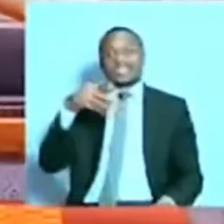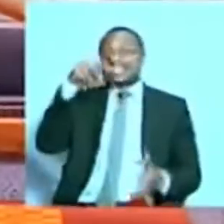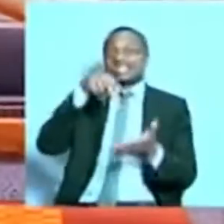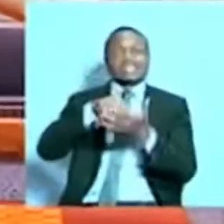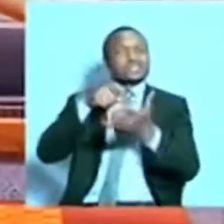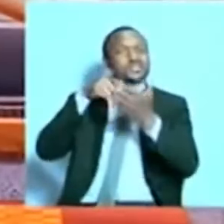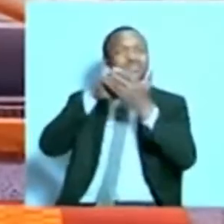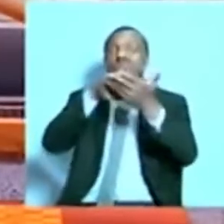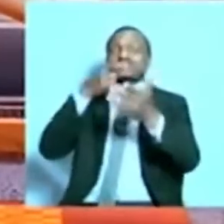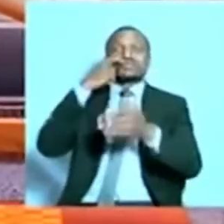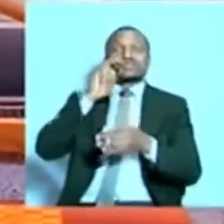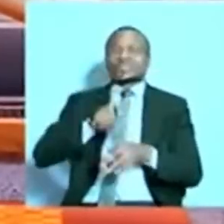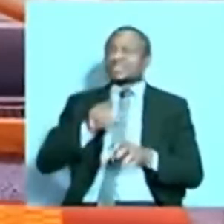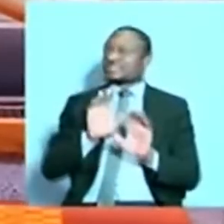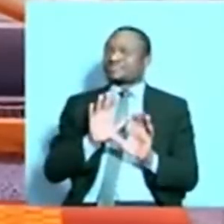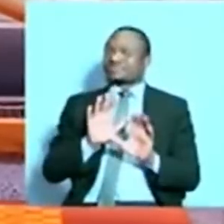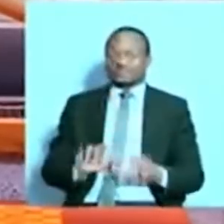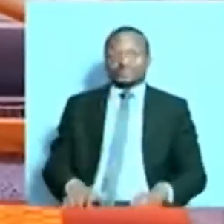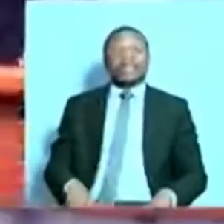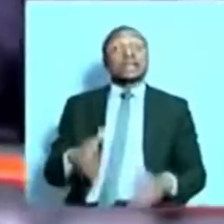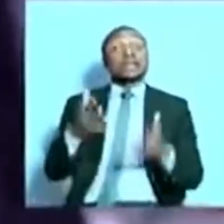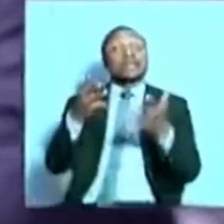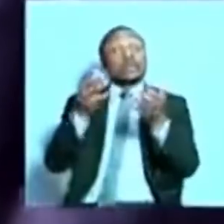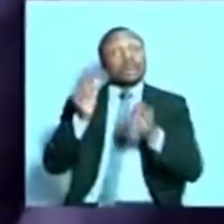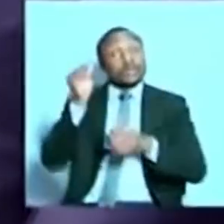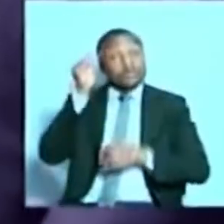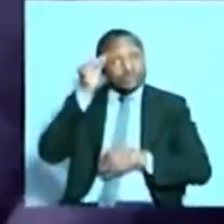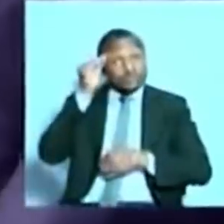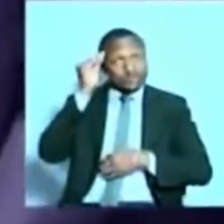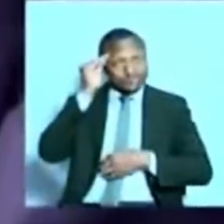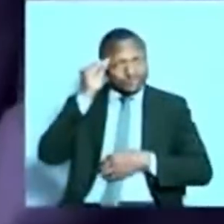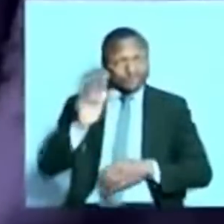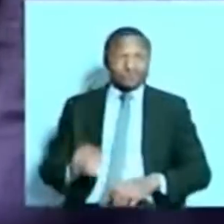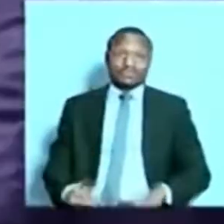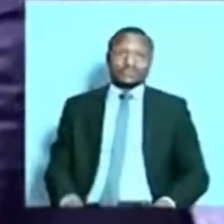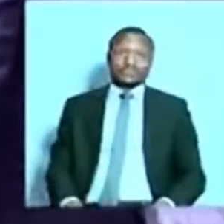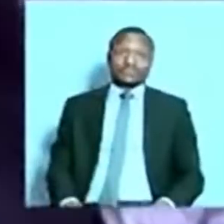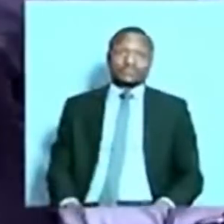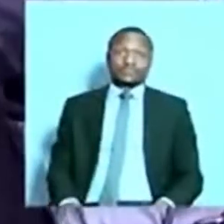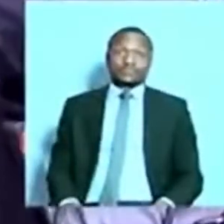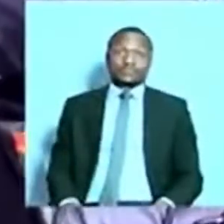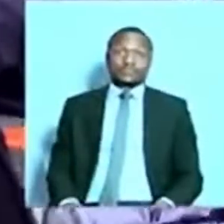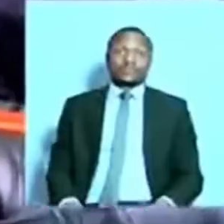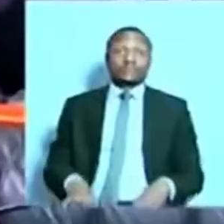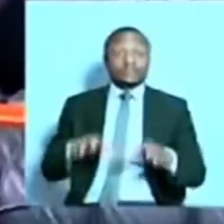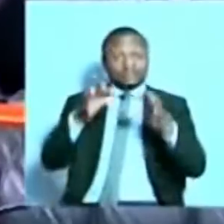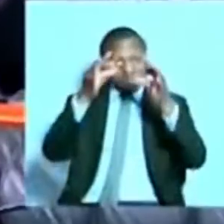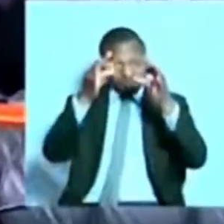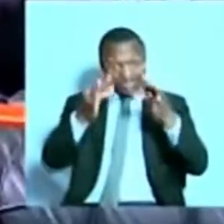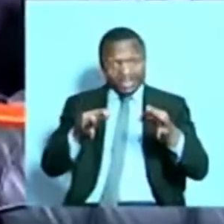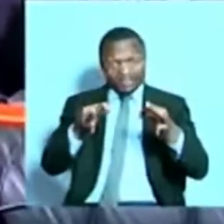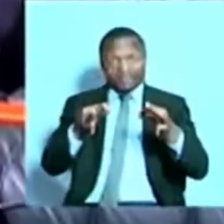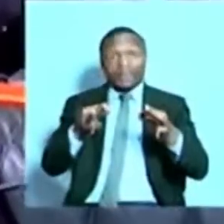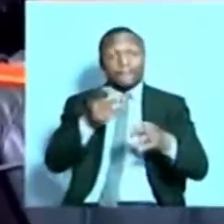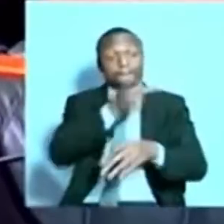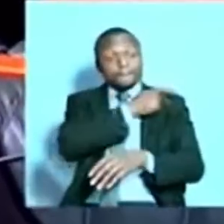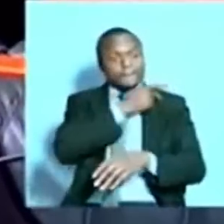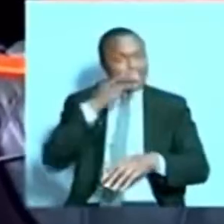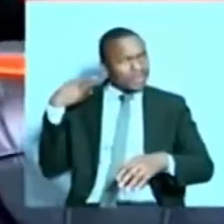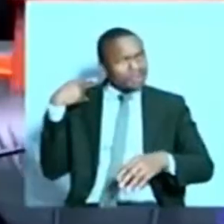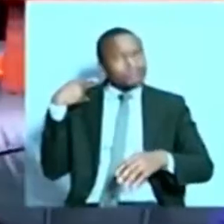orders. I want to find out, Madam Speaker, if the House is in order,